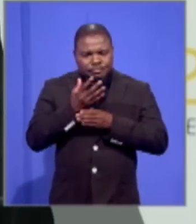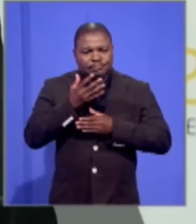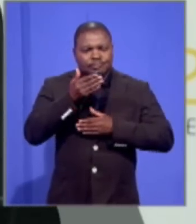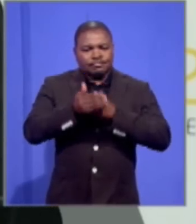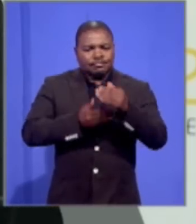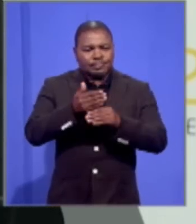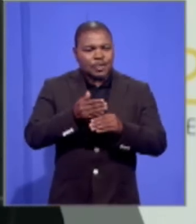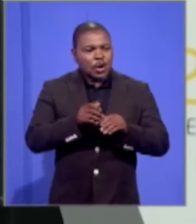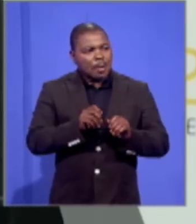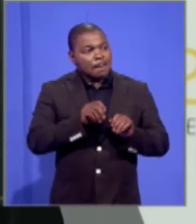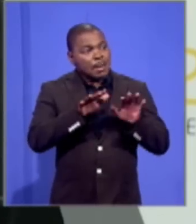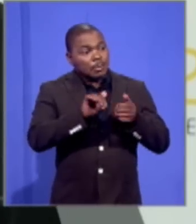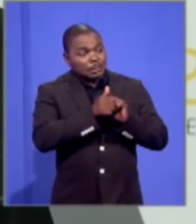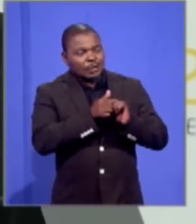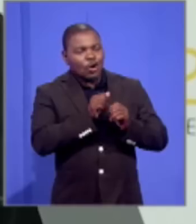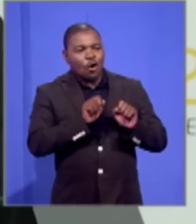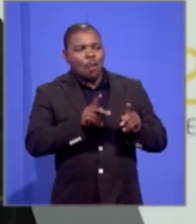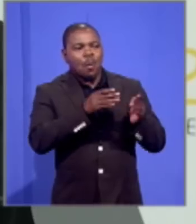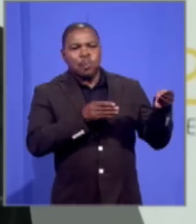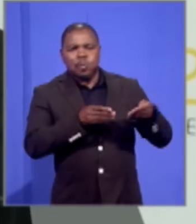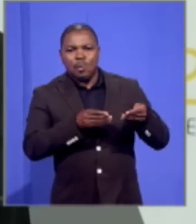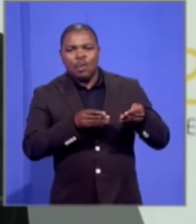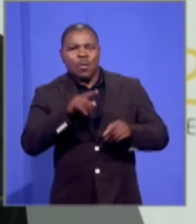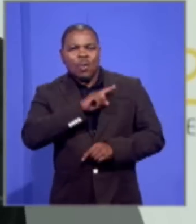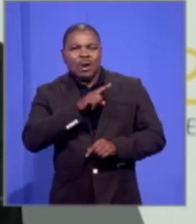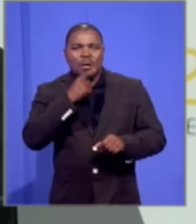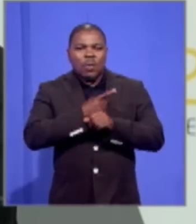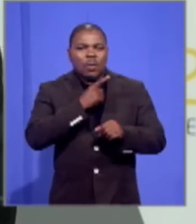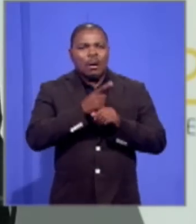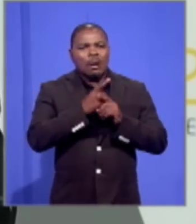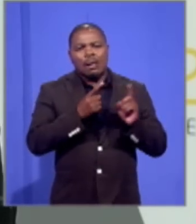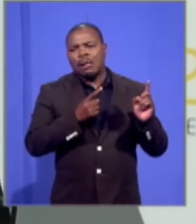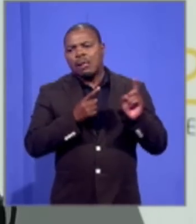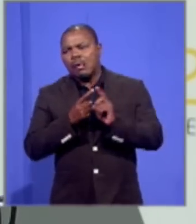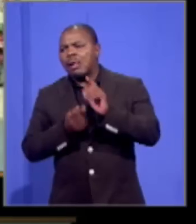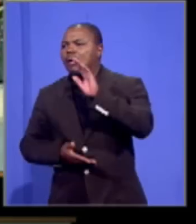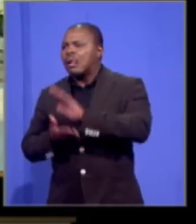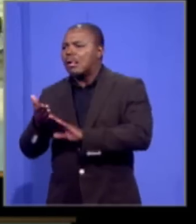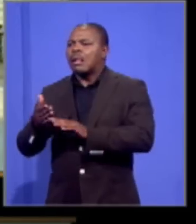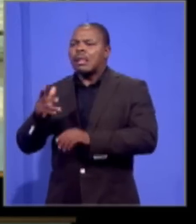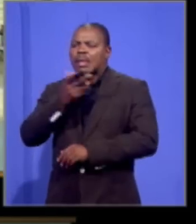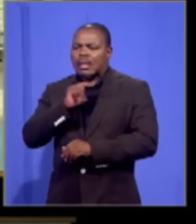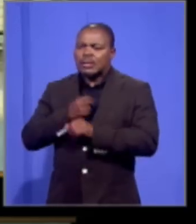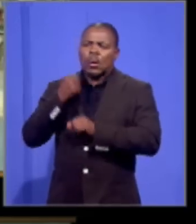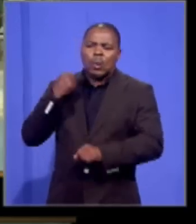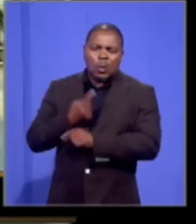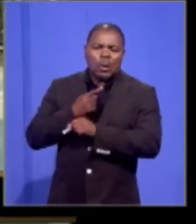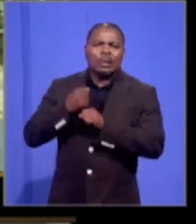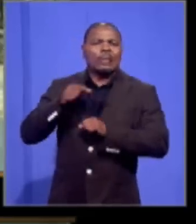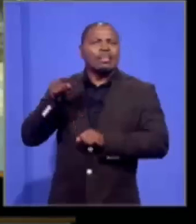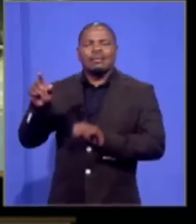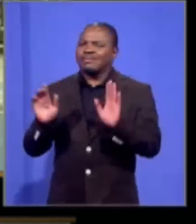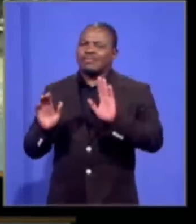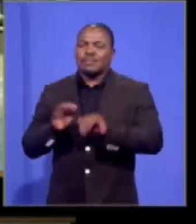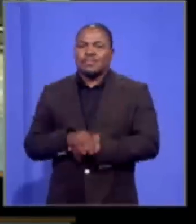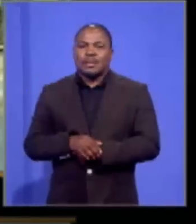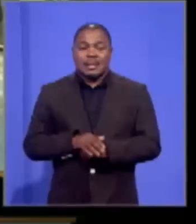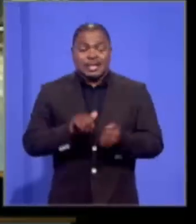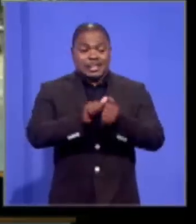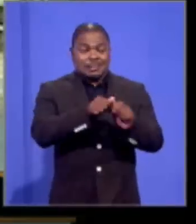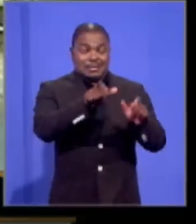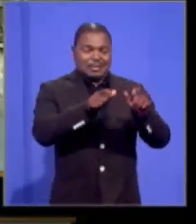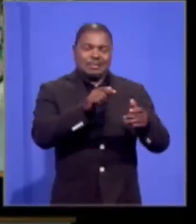our athletes so that they don't always have to catch a train or a flight to KZN. Ba atlete ba kgotsofetše ka ge ba